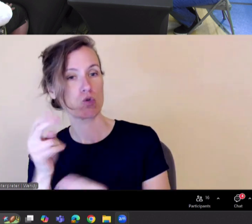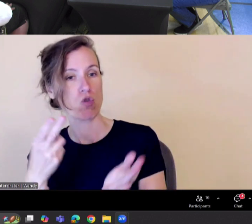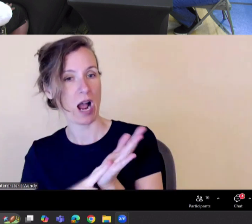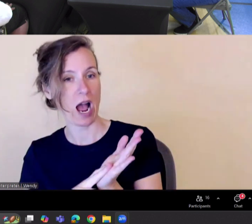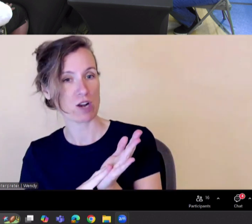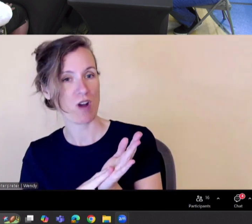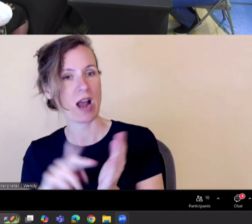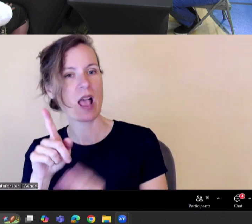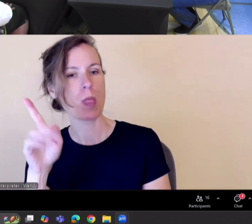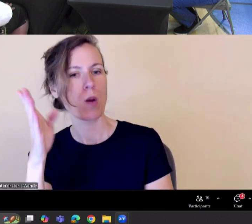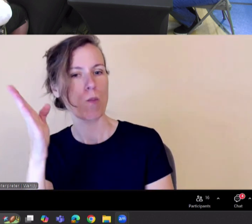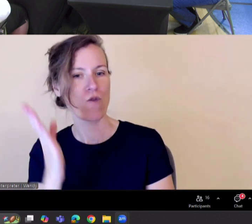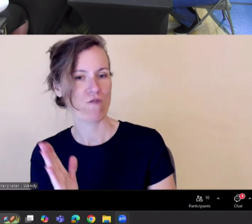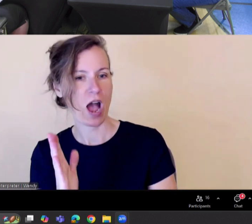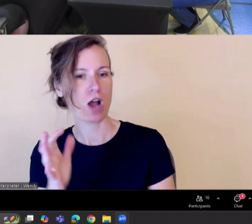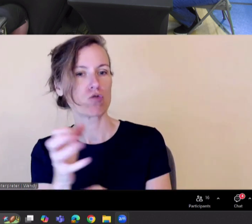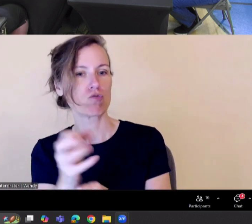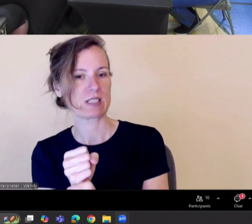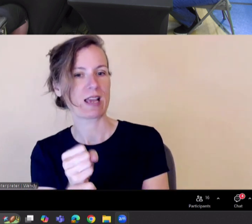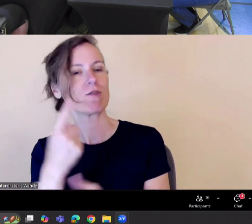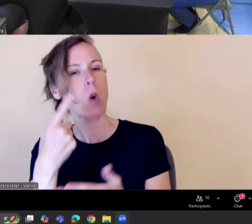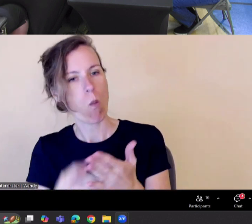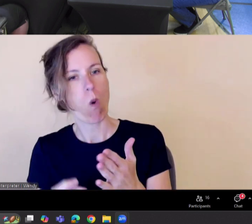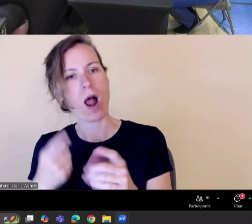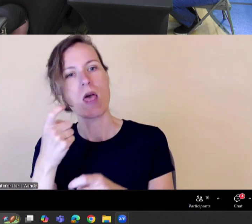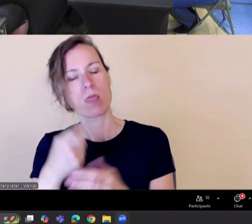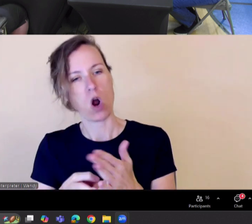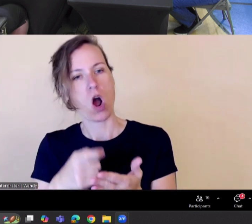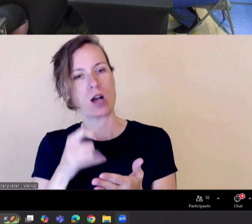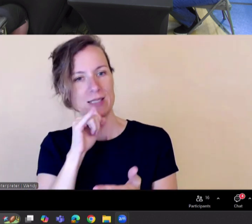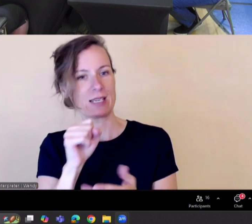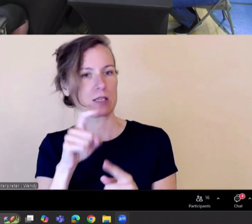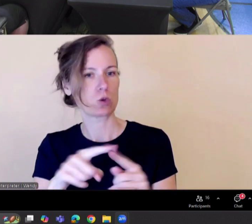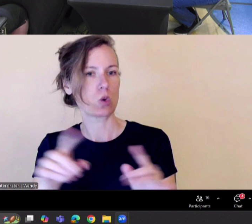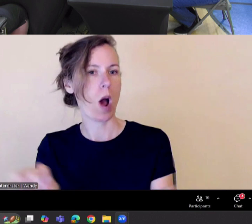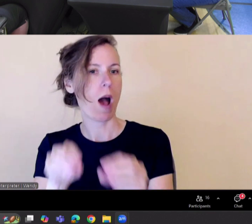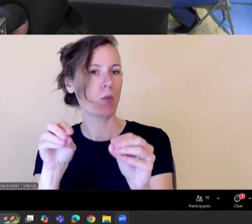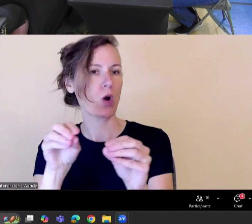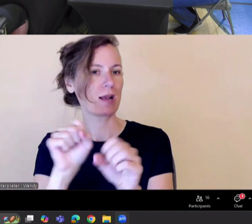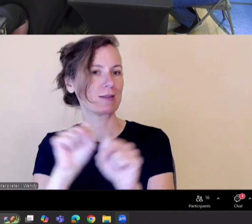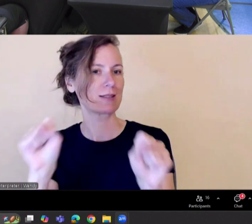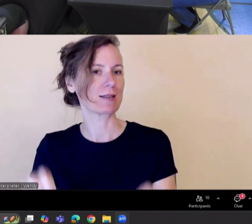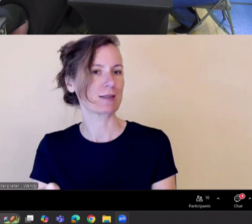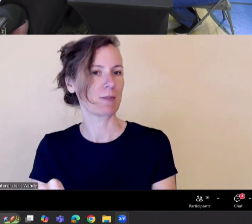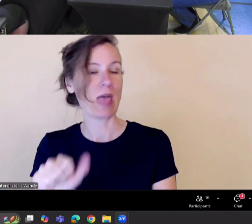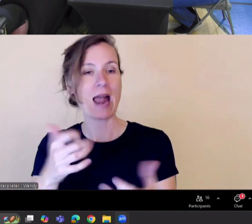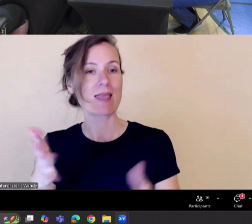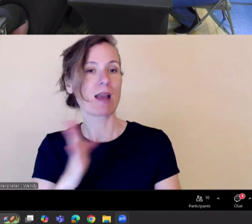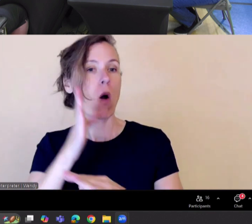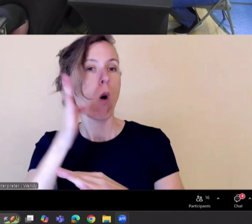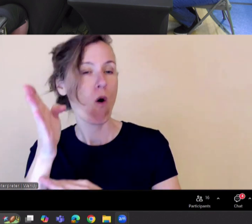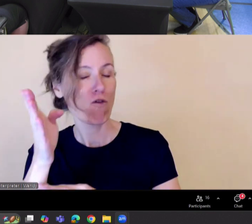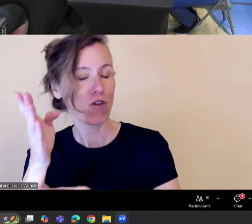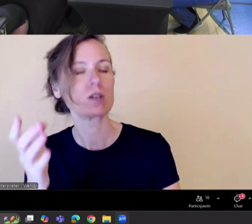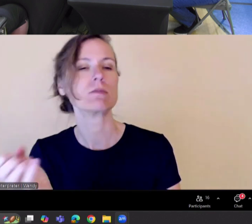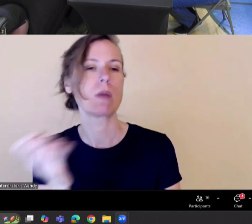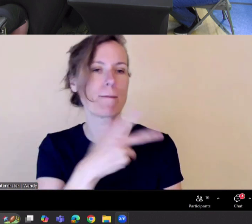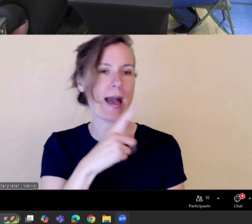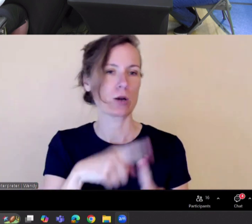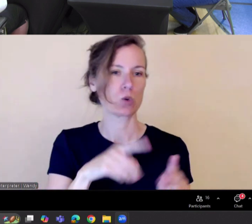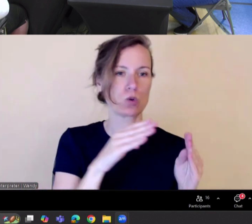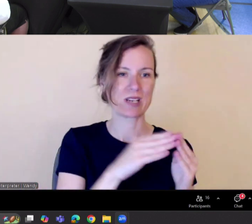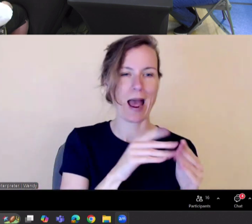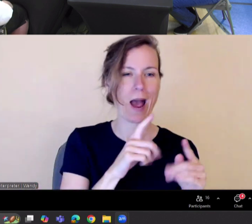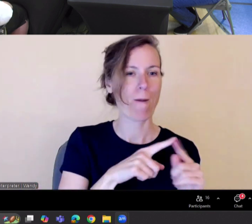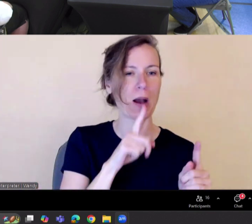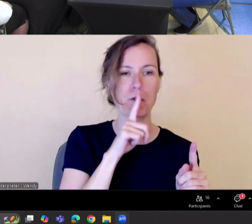costs to operate the system. If there's anything left over, it comes to the town, but it is cost neutral. The reality is that there will be very